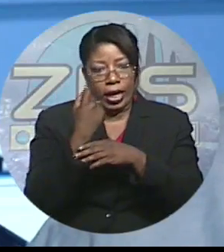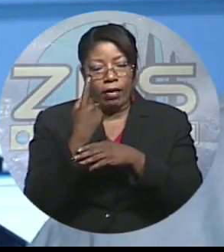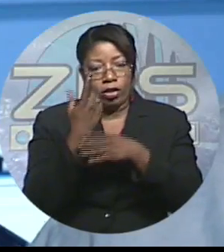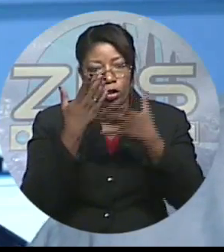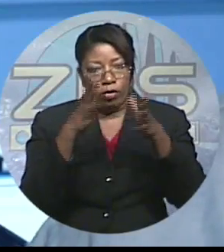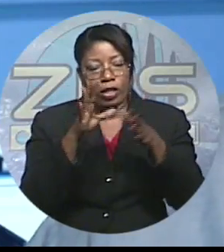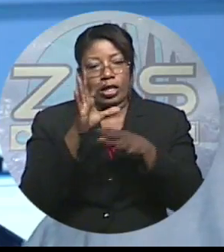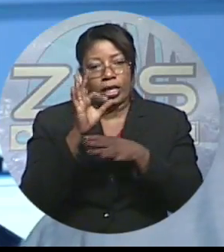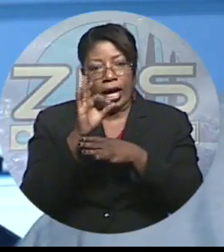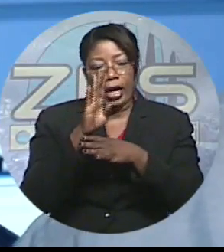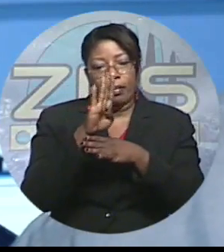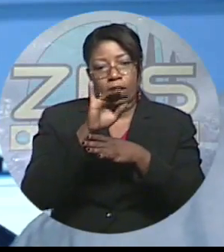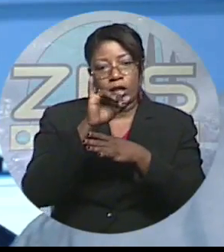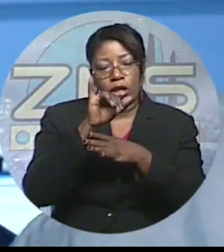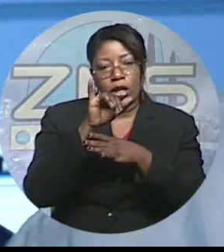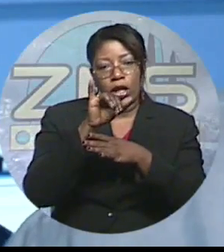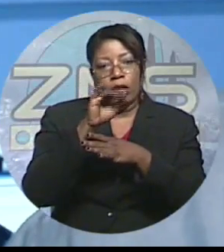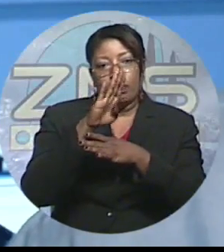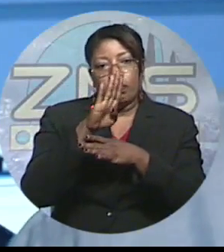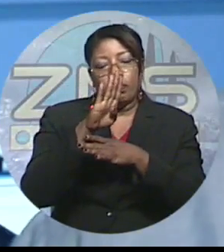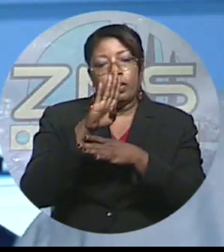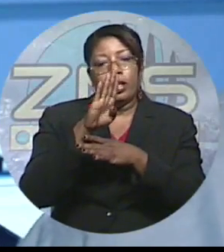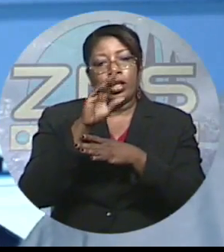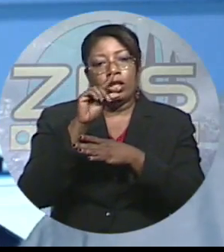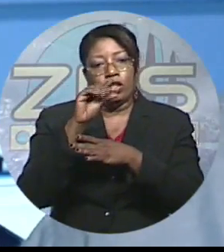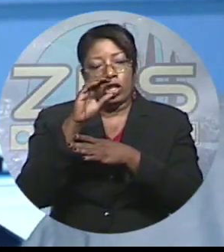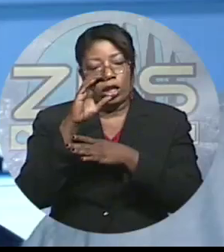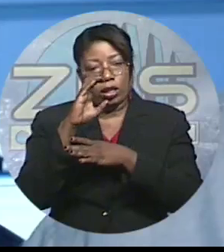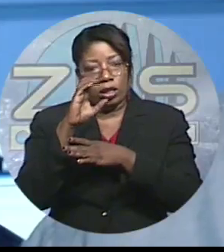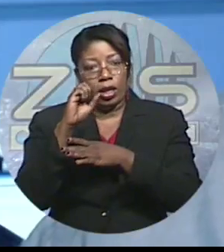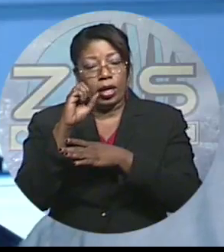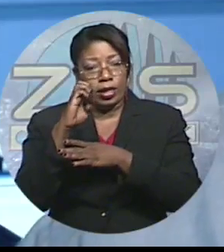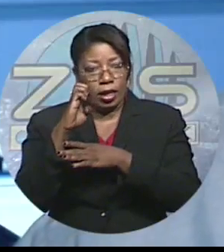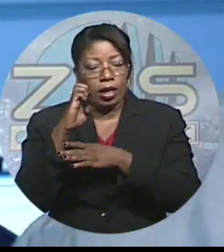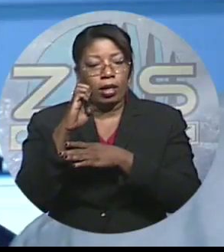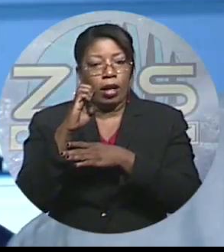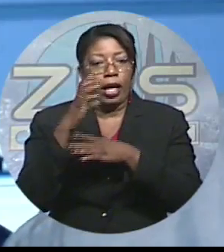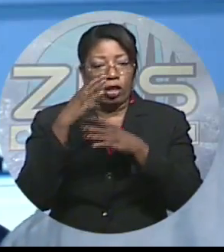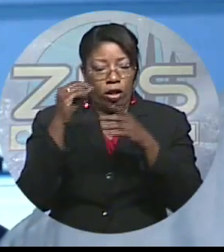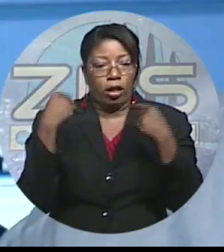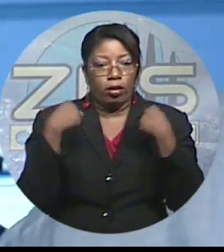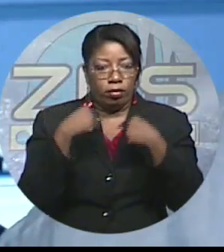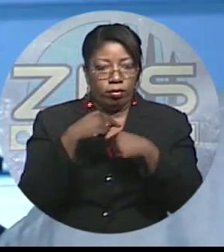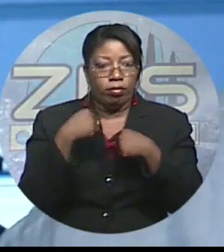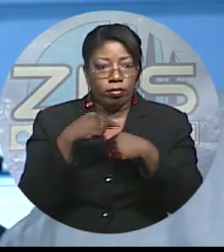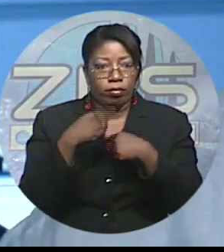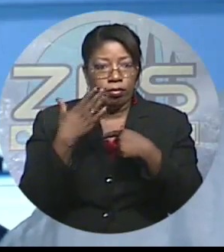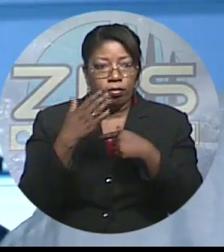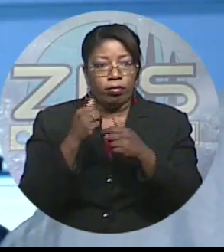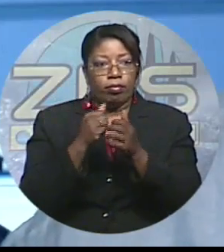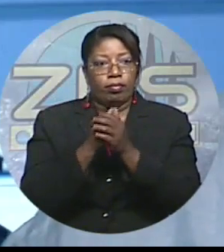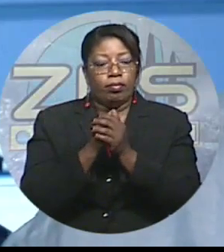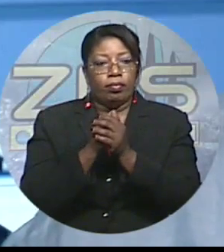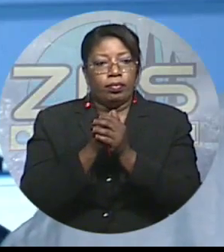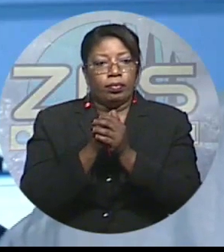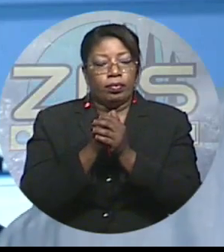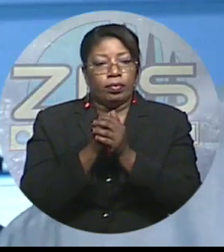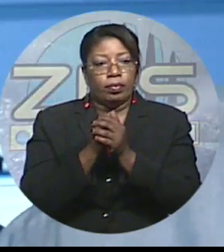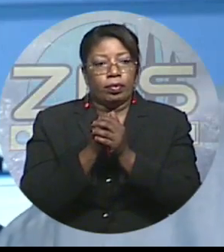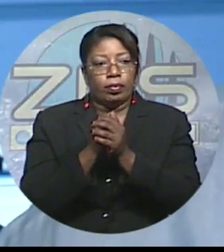complete 9 BGCSEs with 9 A's and win her first Youth Olympic medal, the first for the Bahamas, as a matter of